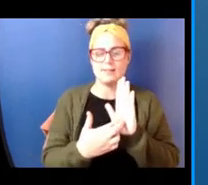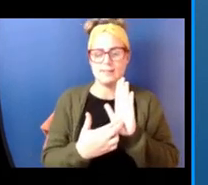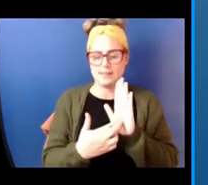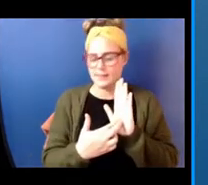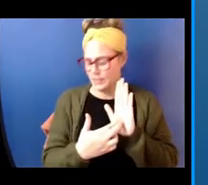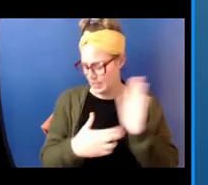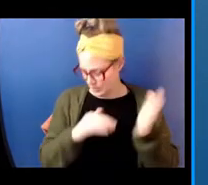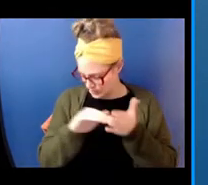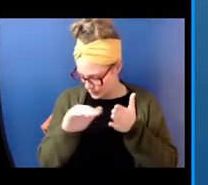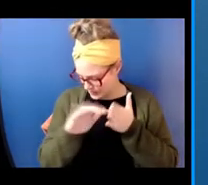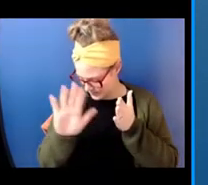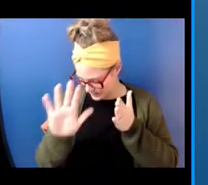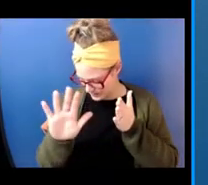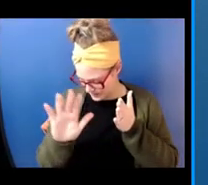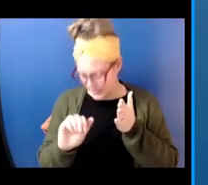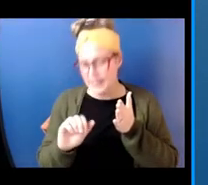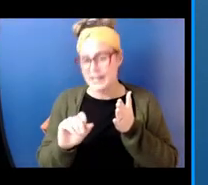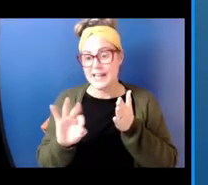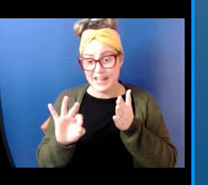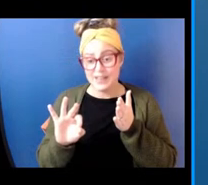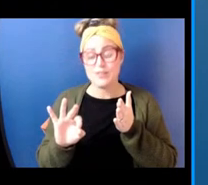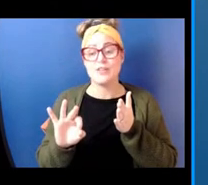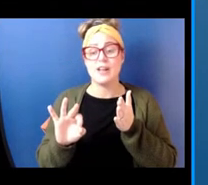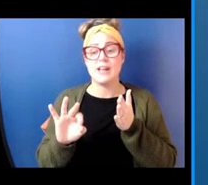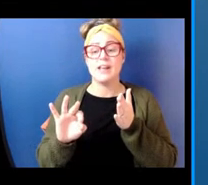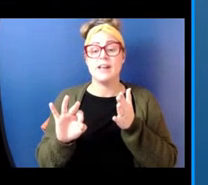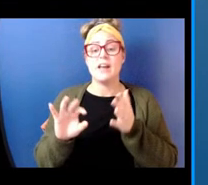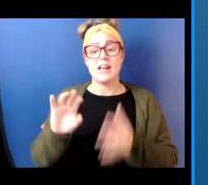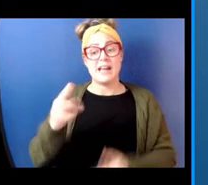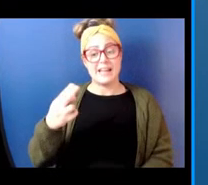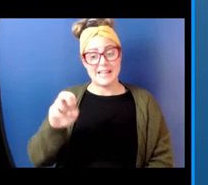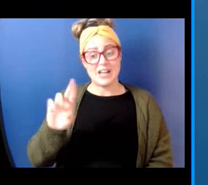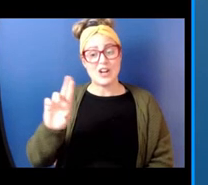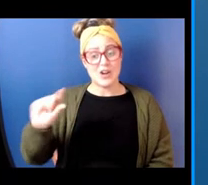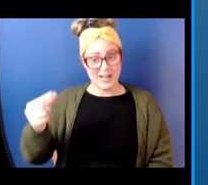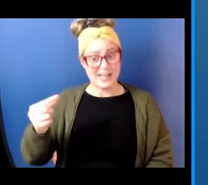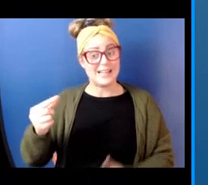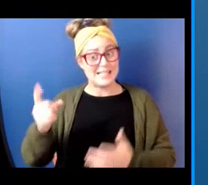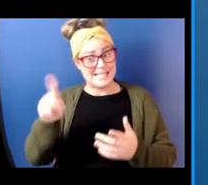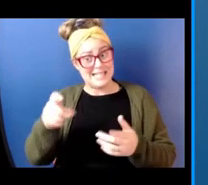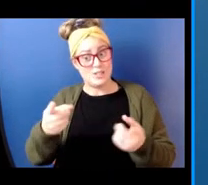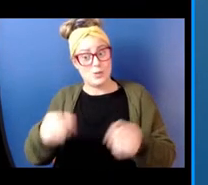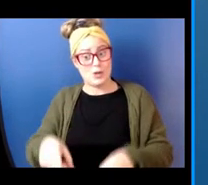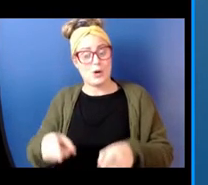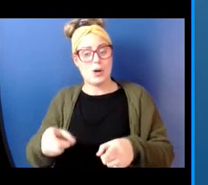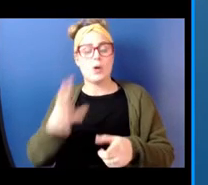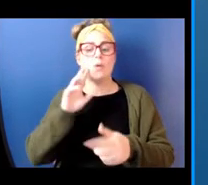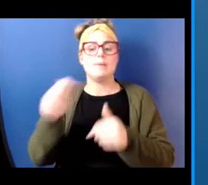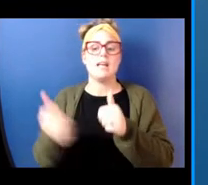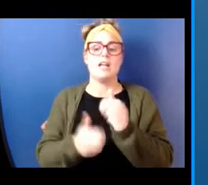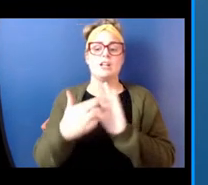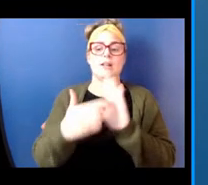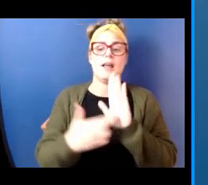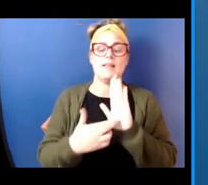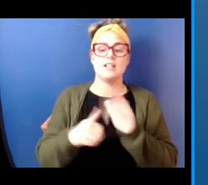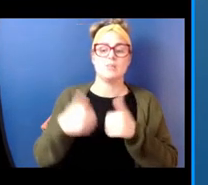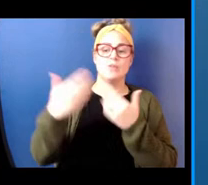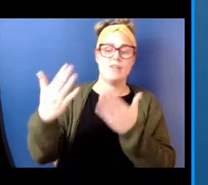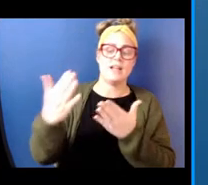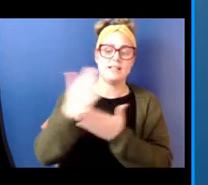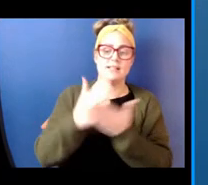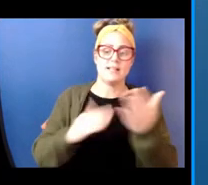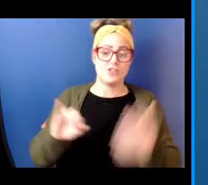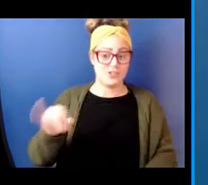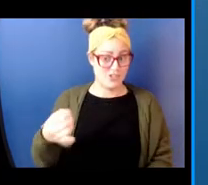excuse me that if a hearing does need to occur it will be done so under the guidelines provided for in section